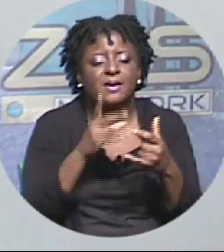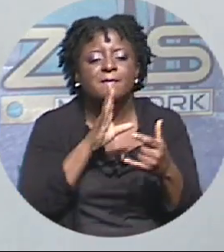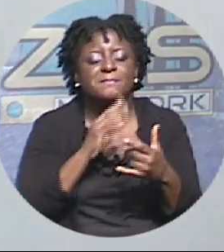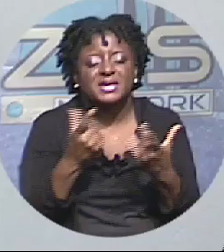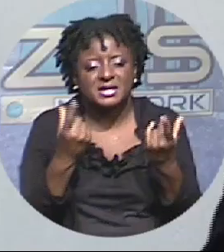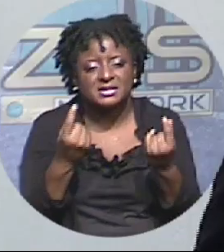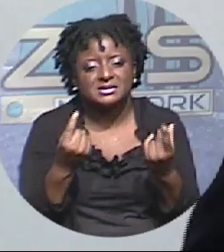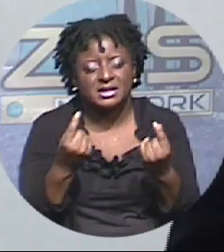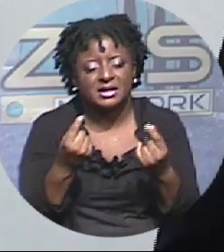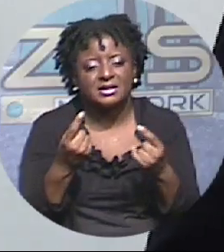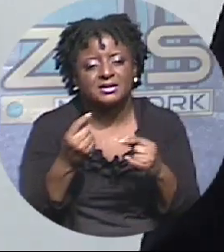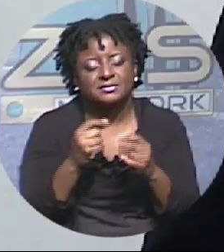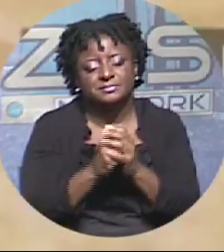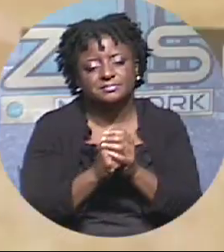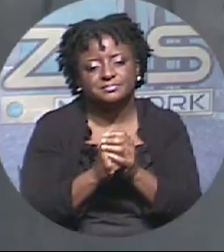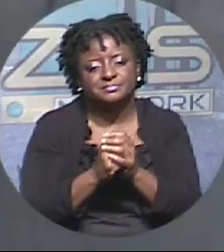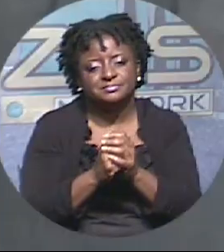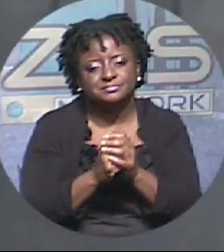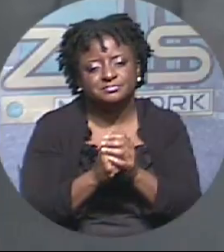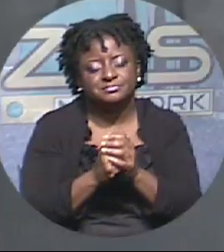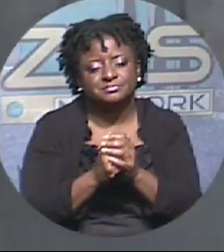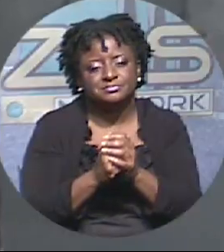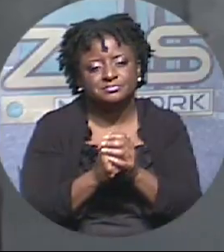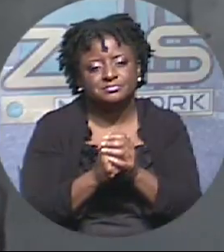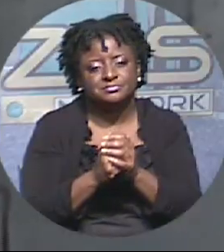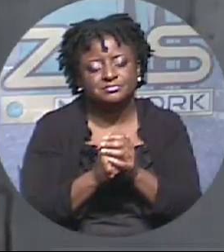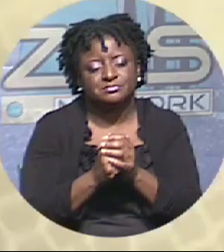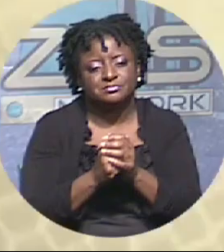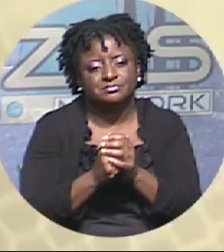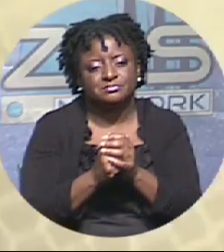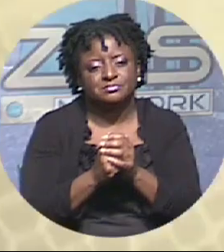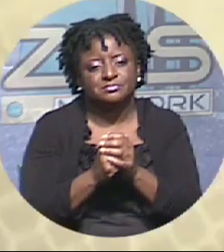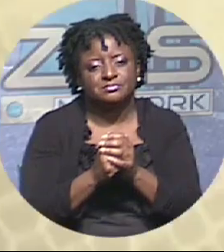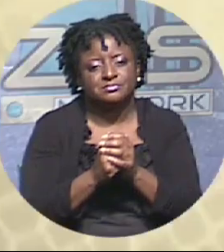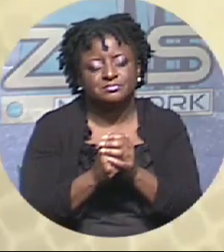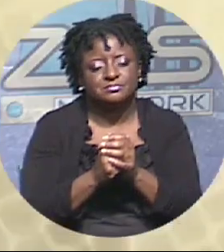Ministry of Environment in our circumstances. LaDon Davis, ZNS Network News.